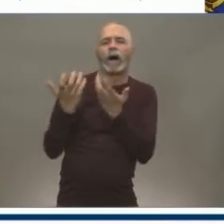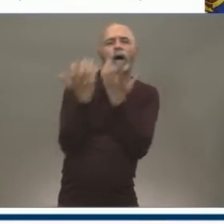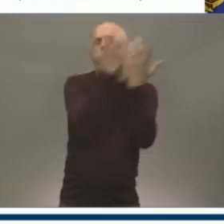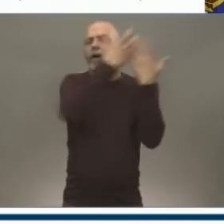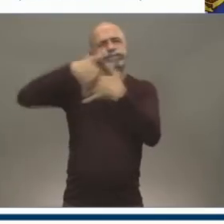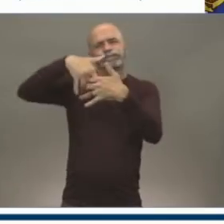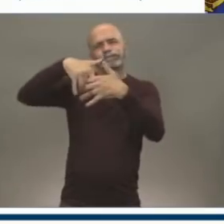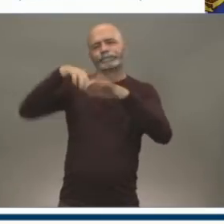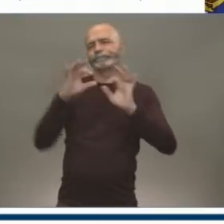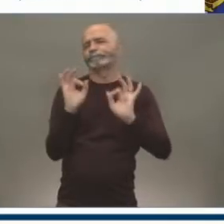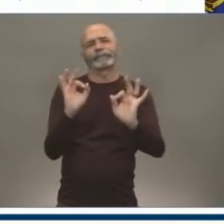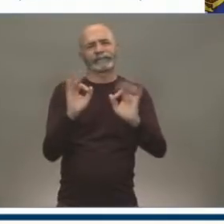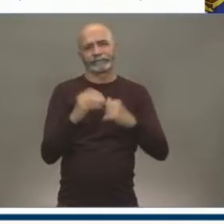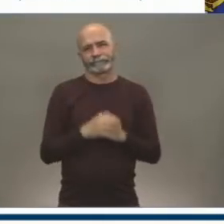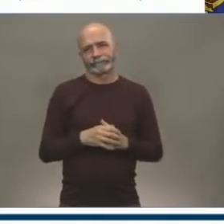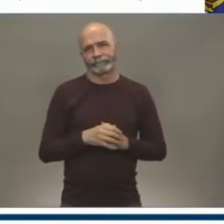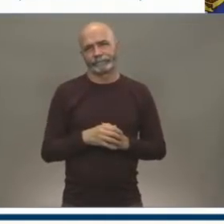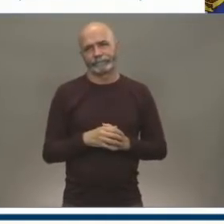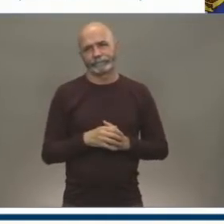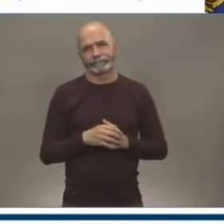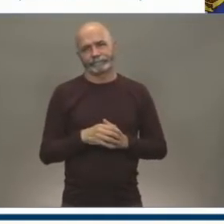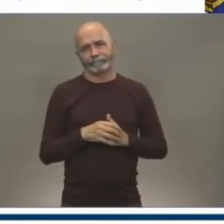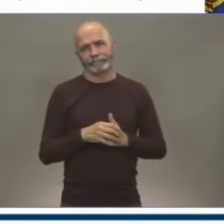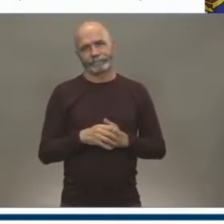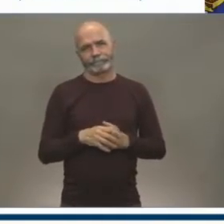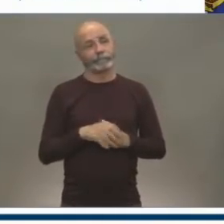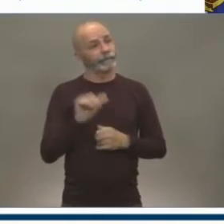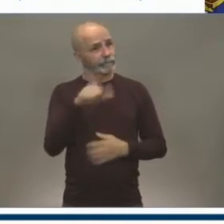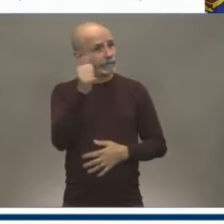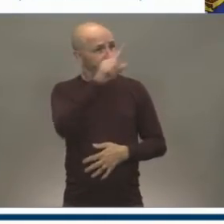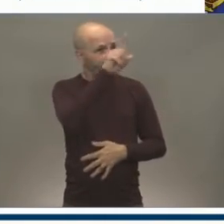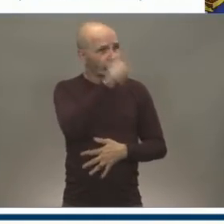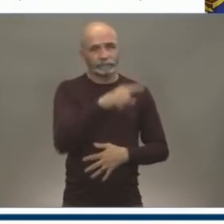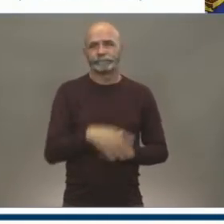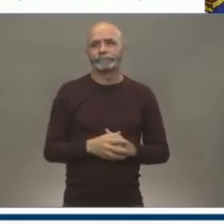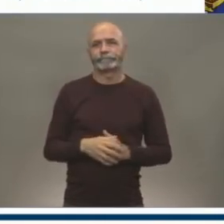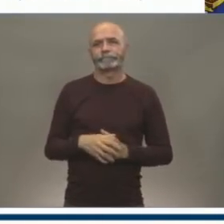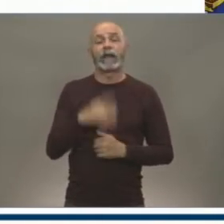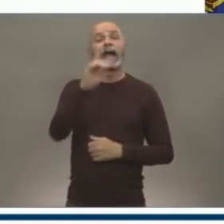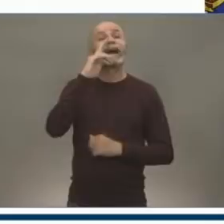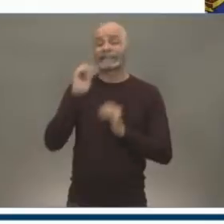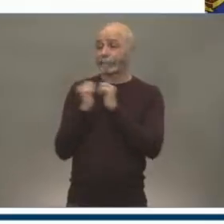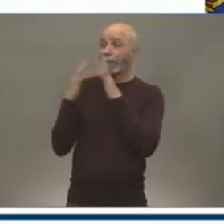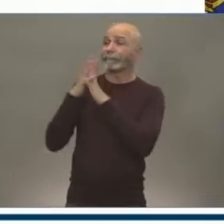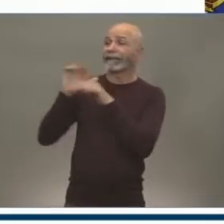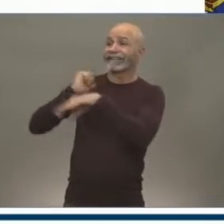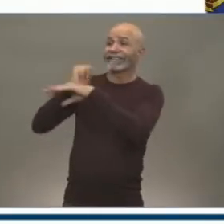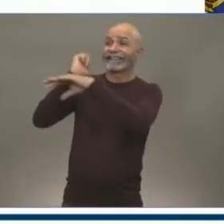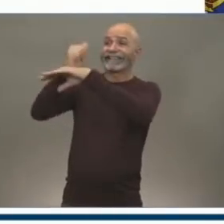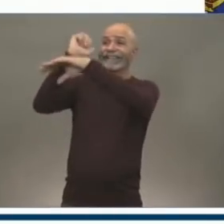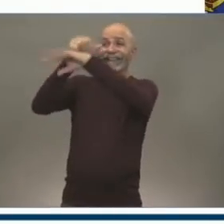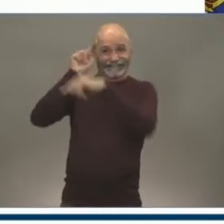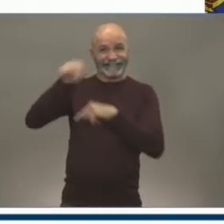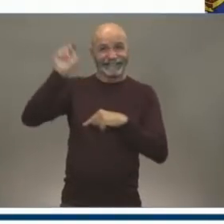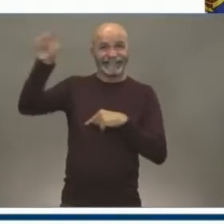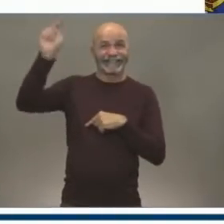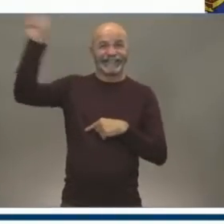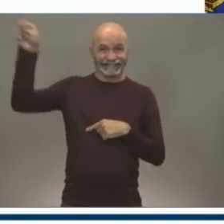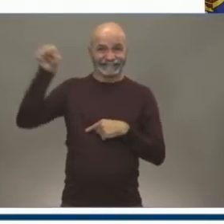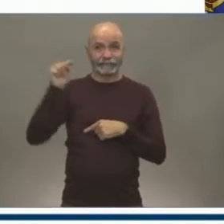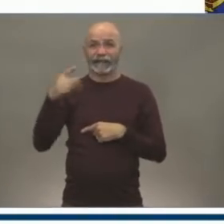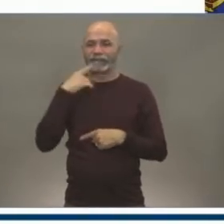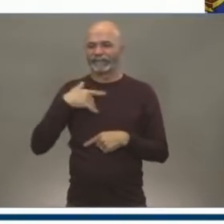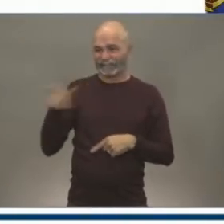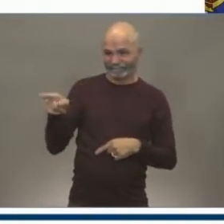follow-up. Yeah, on the pop-up testing, you spoke to that they're less accurate than the